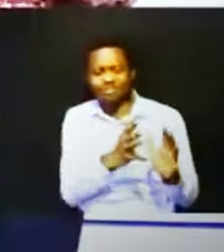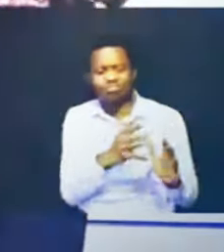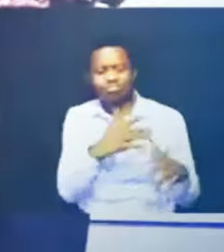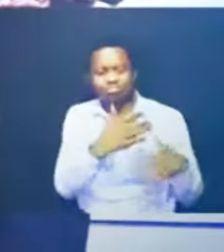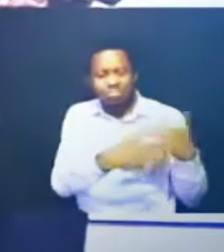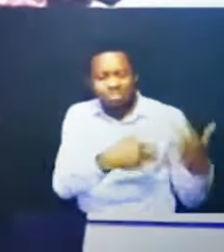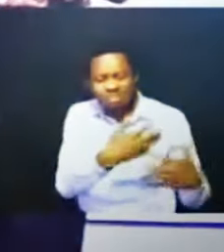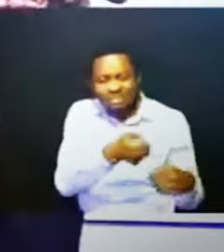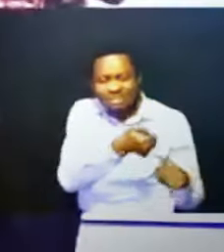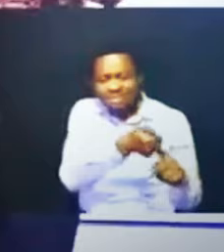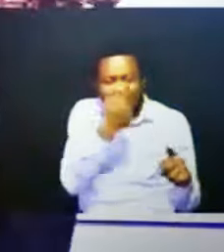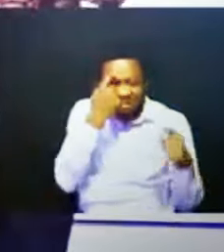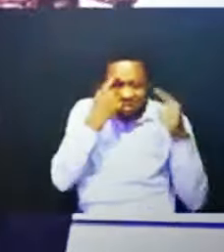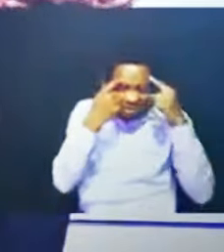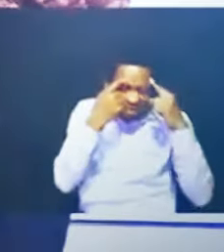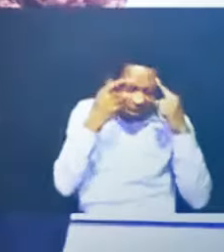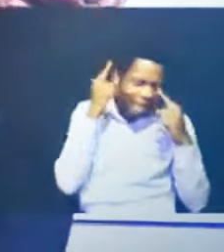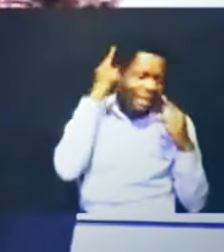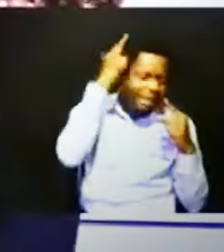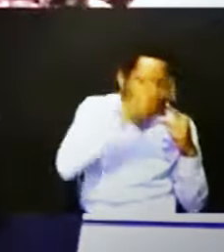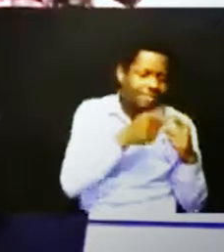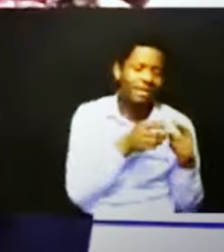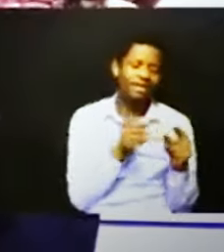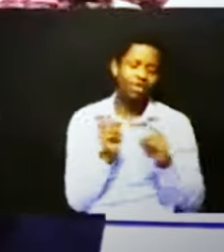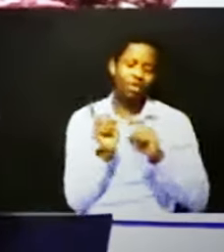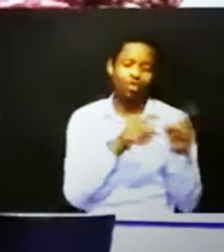I'm sure